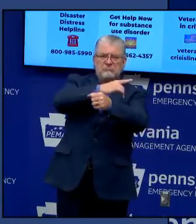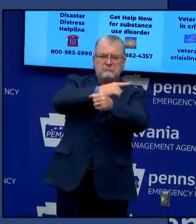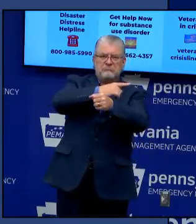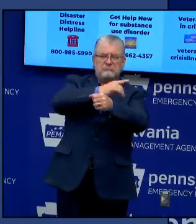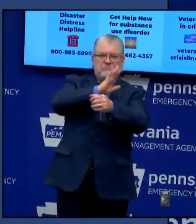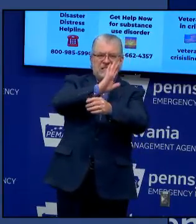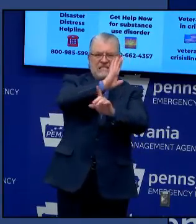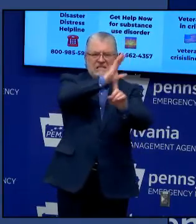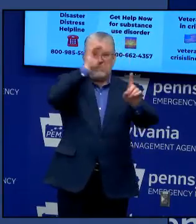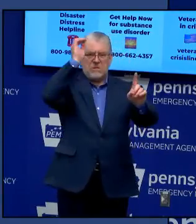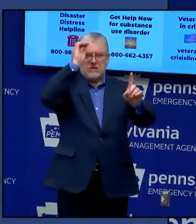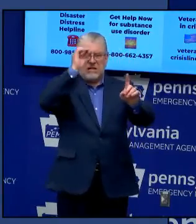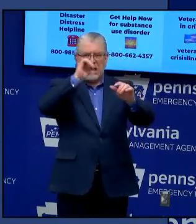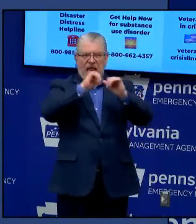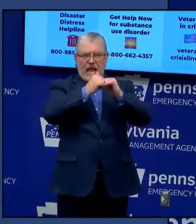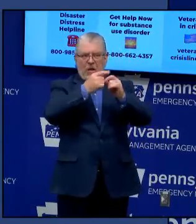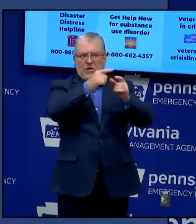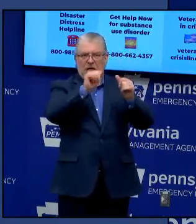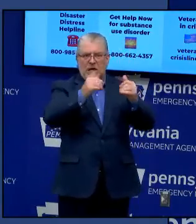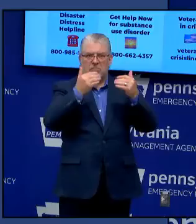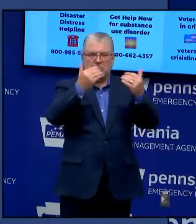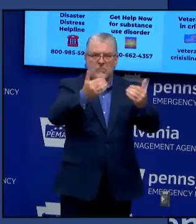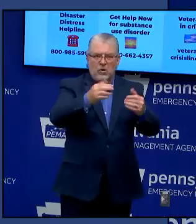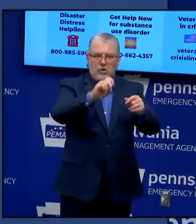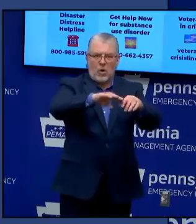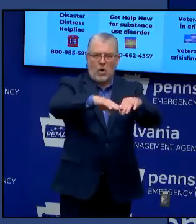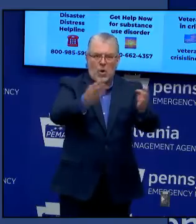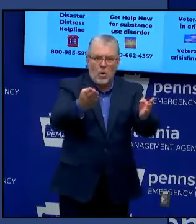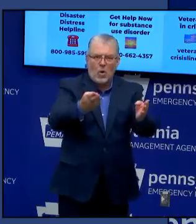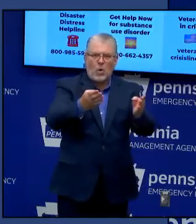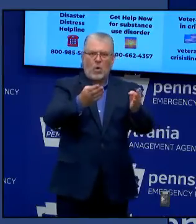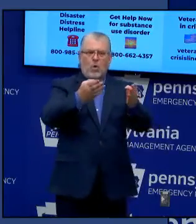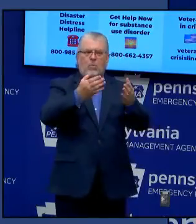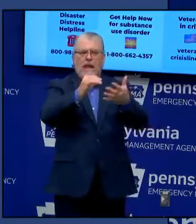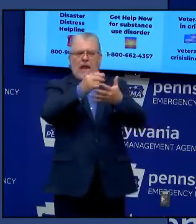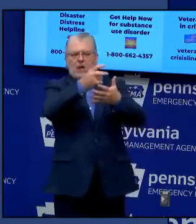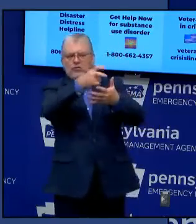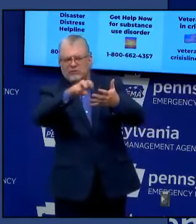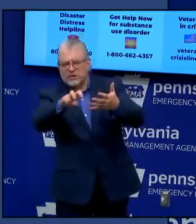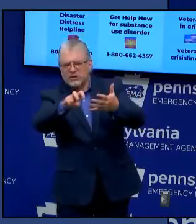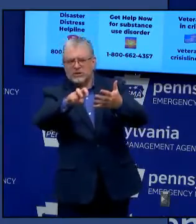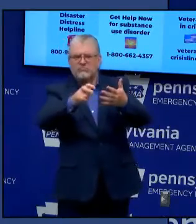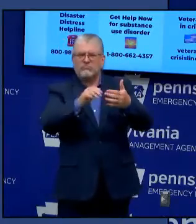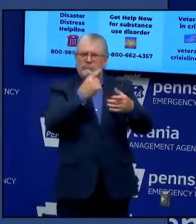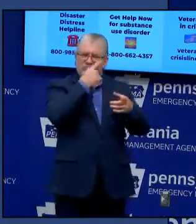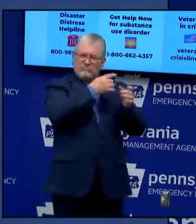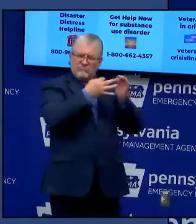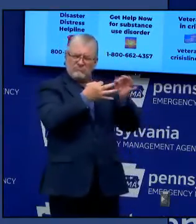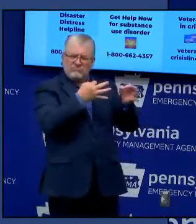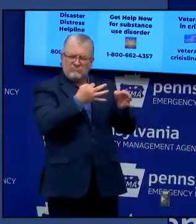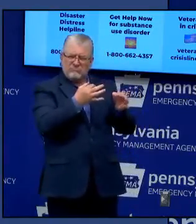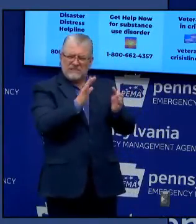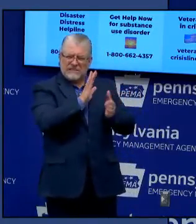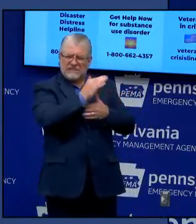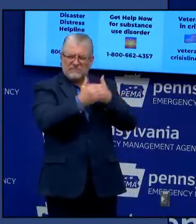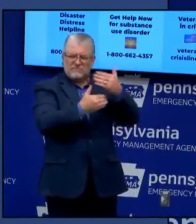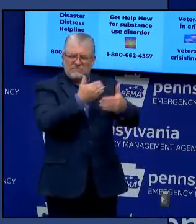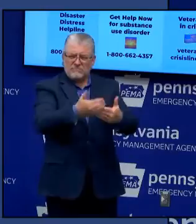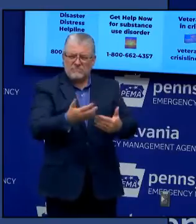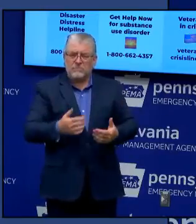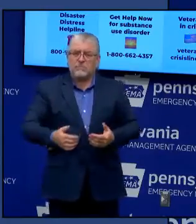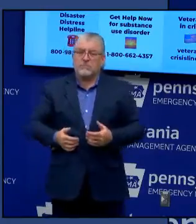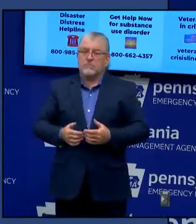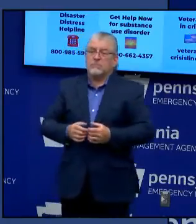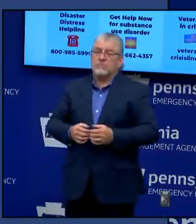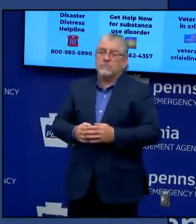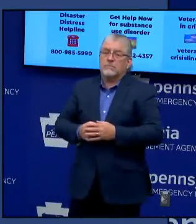county, particularly as it relates to Southwest PA? So we are looking at many different factors, as the governor has said, and I